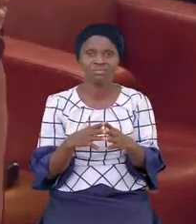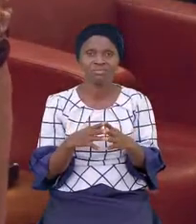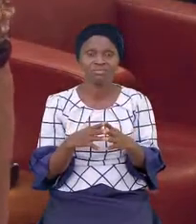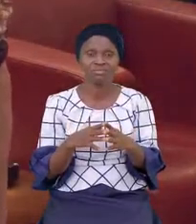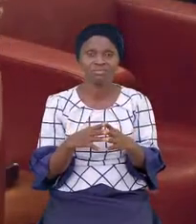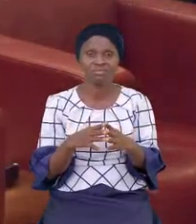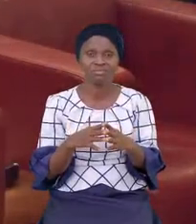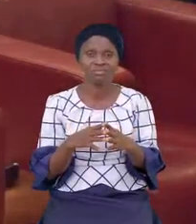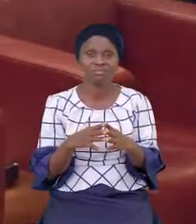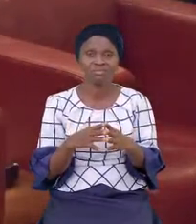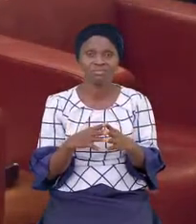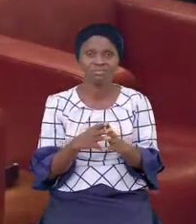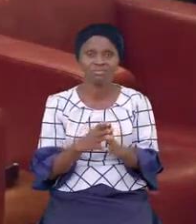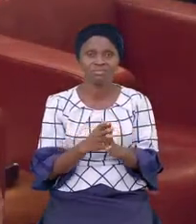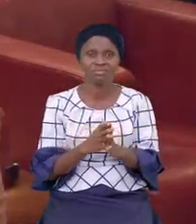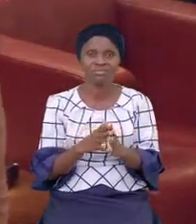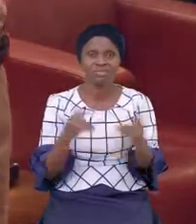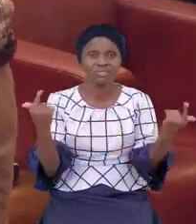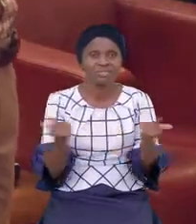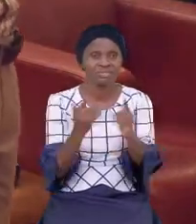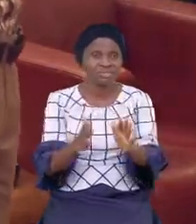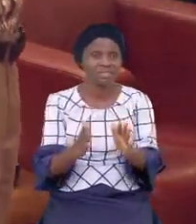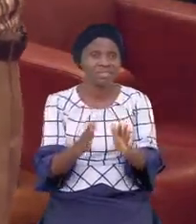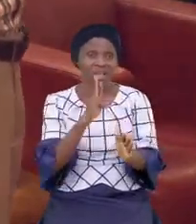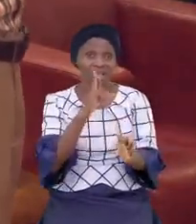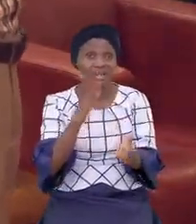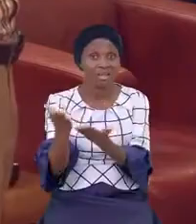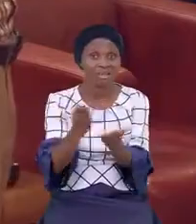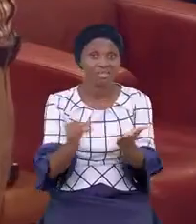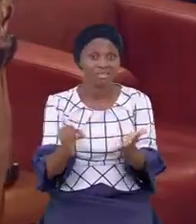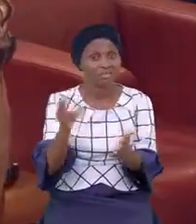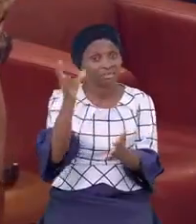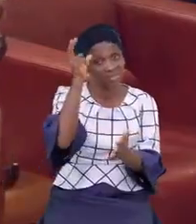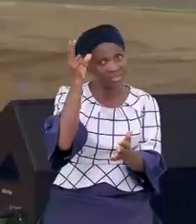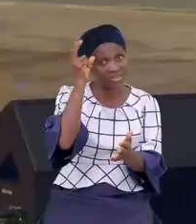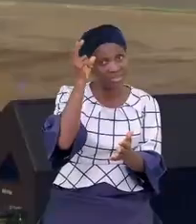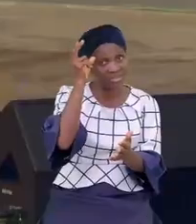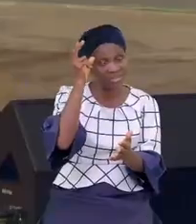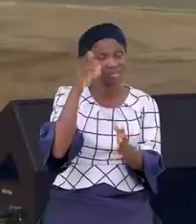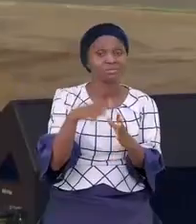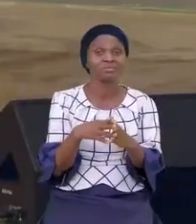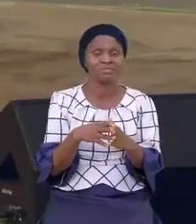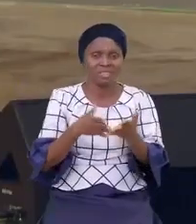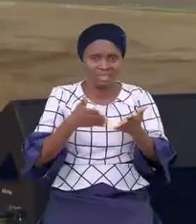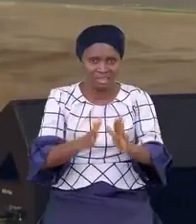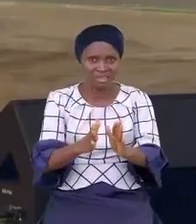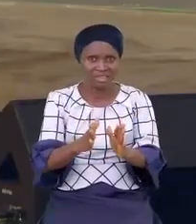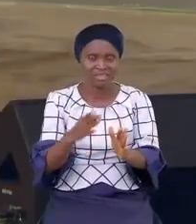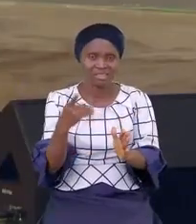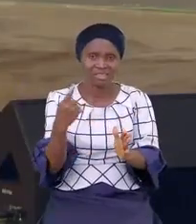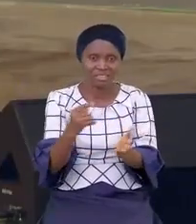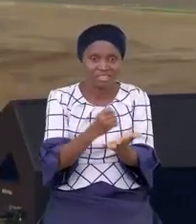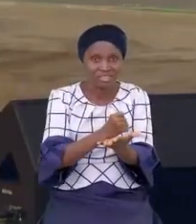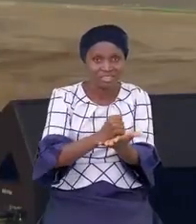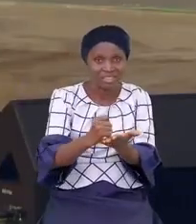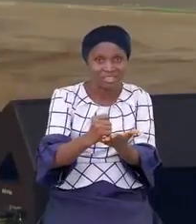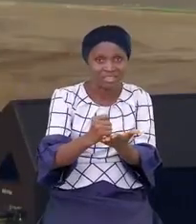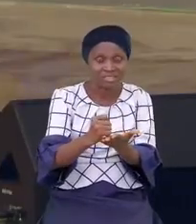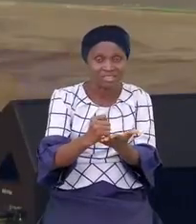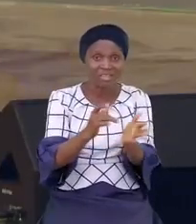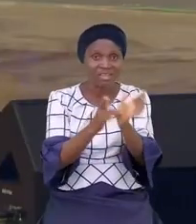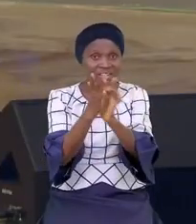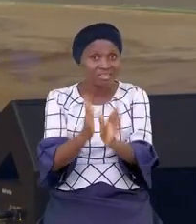If sinners are serving Satan, let the saints serve